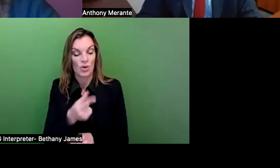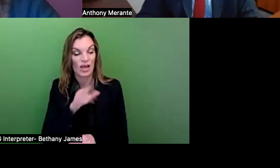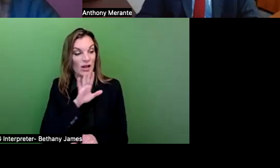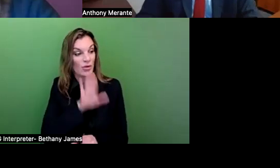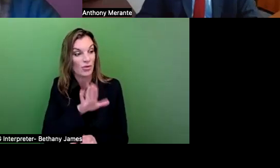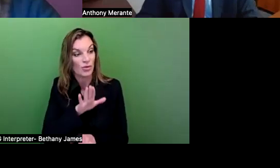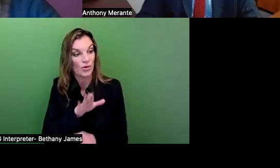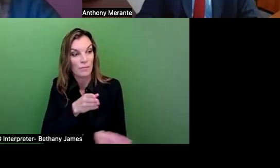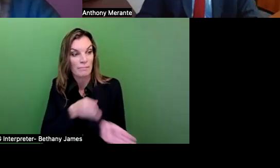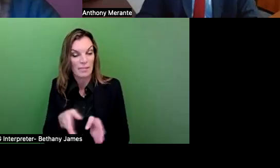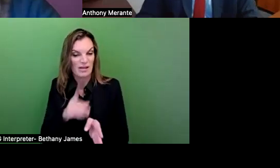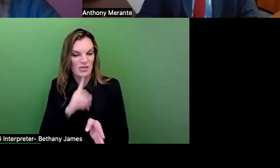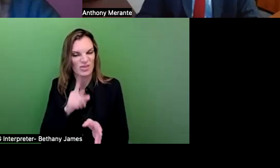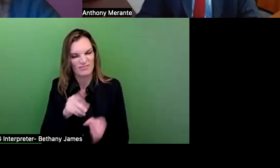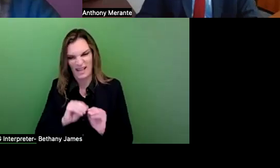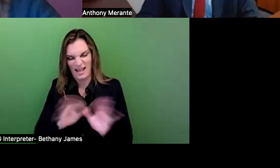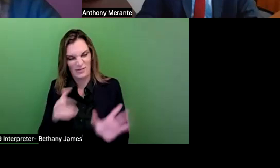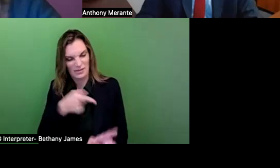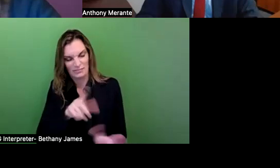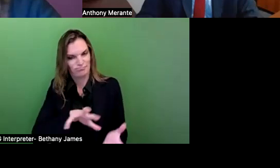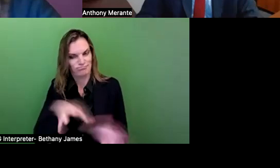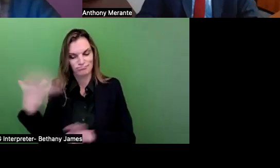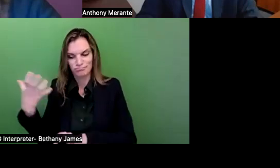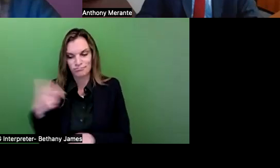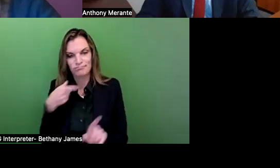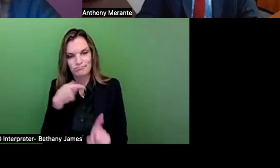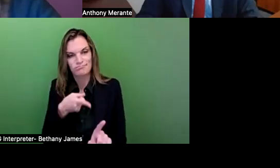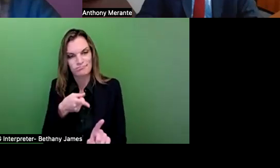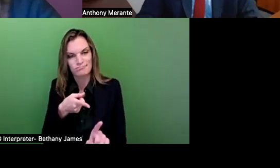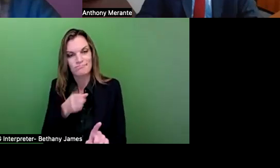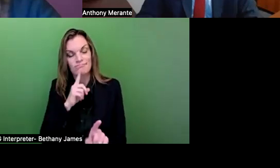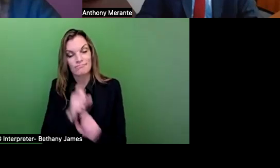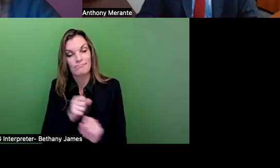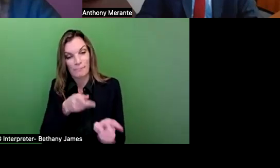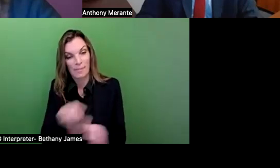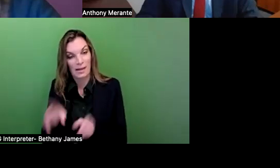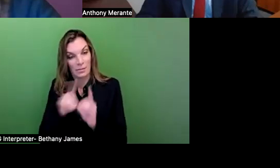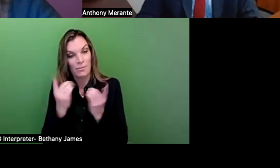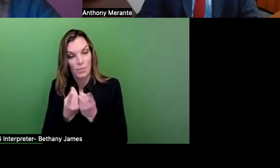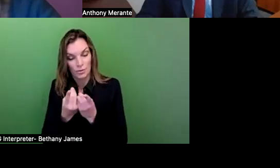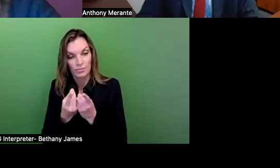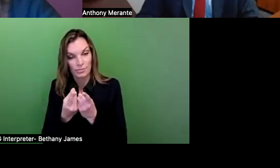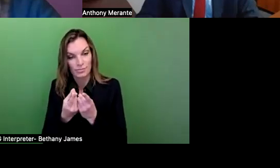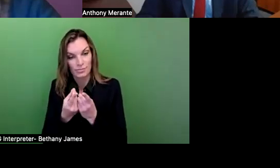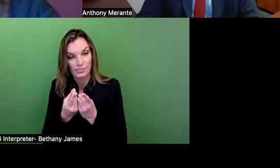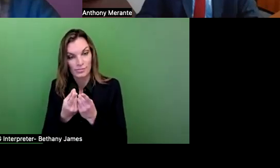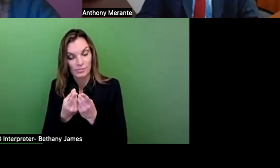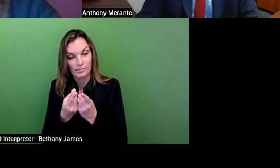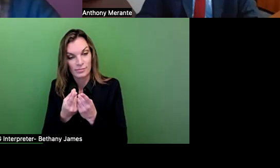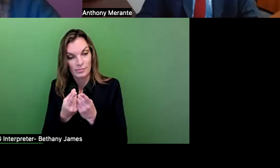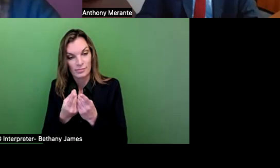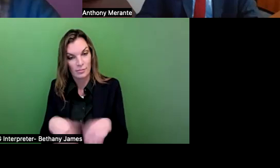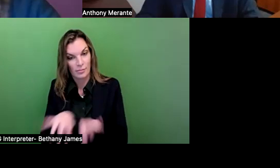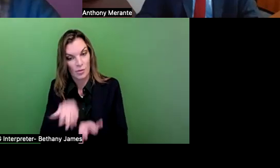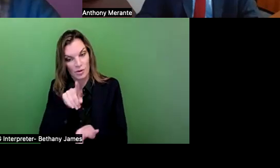for. We cannot. We need to make sure that the planning department is doing everything that they can to do